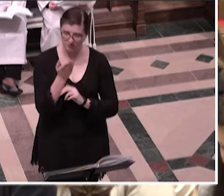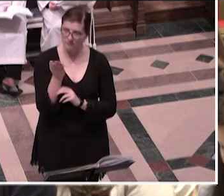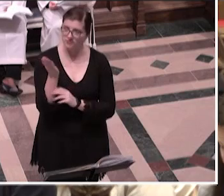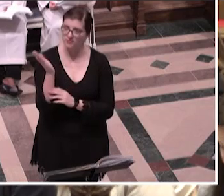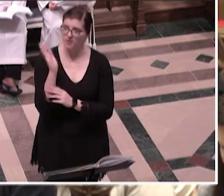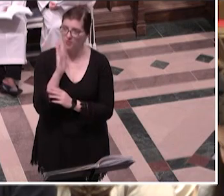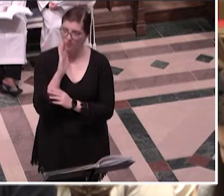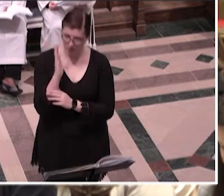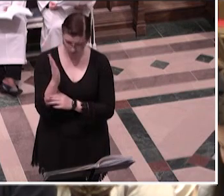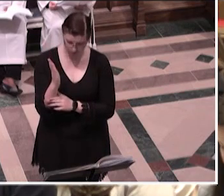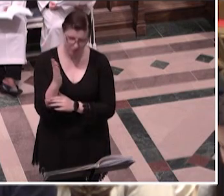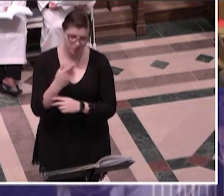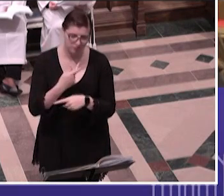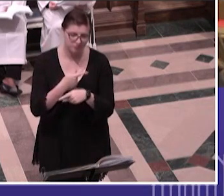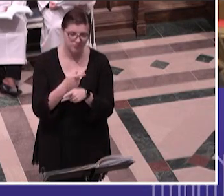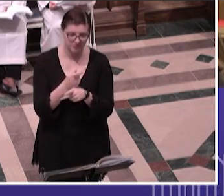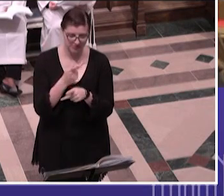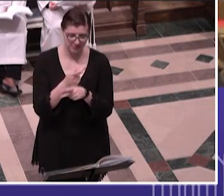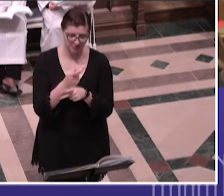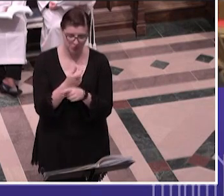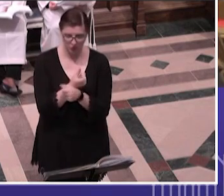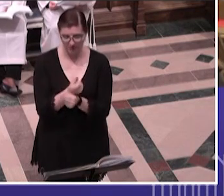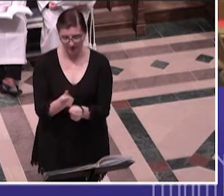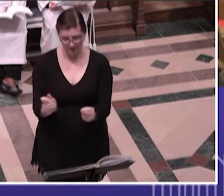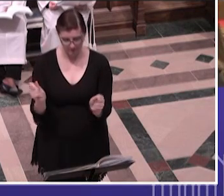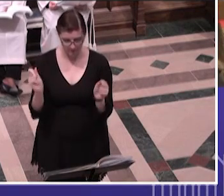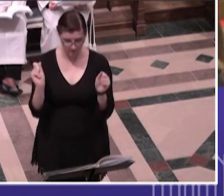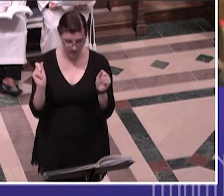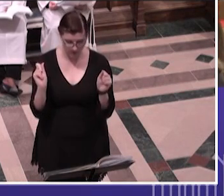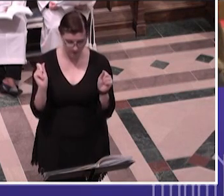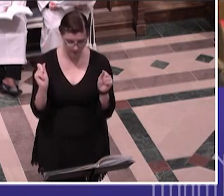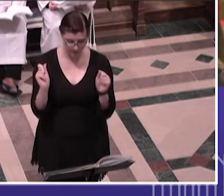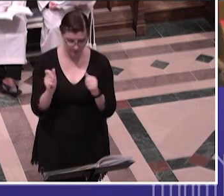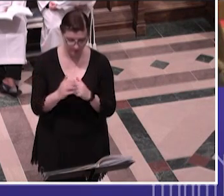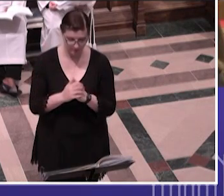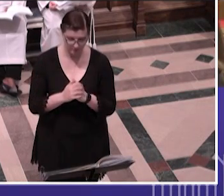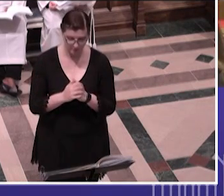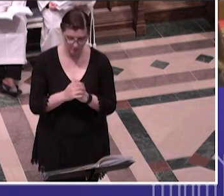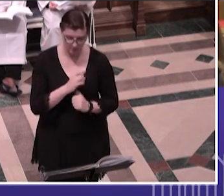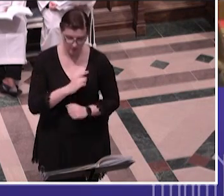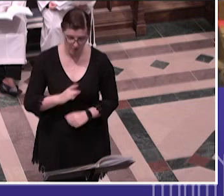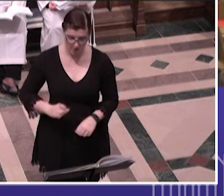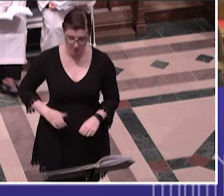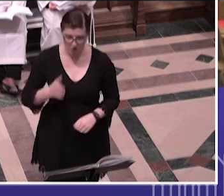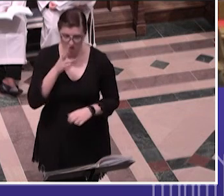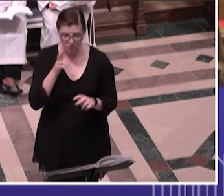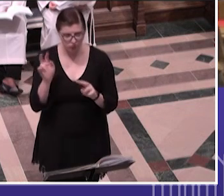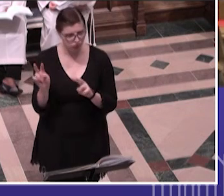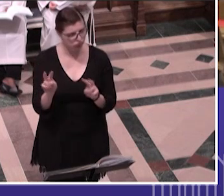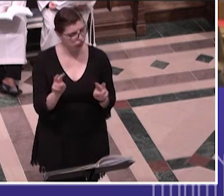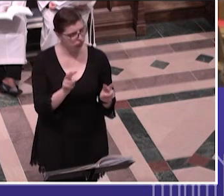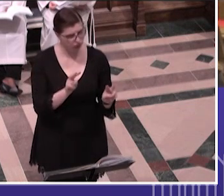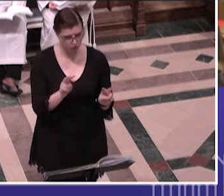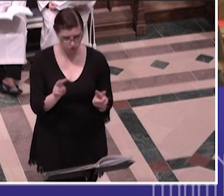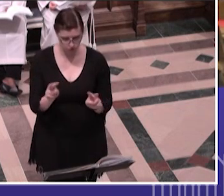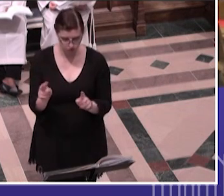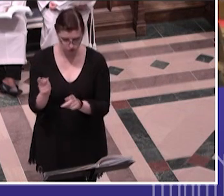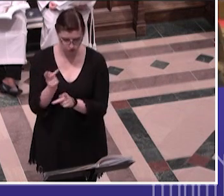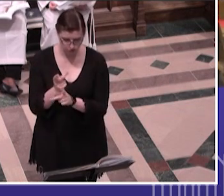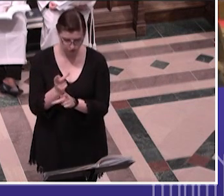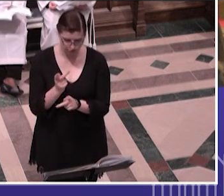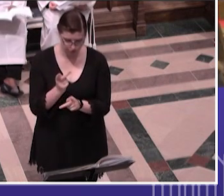It is he who shall keep you safe. The Lord shall watch over your going